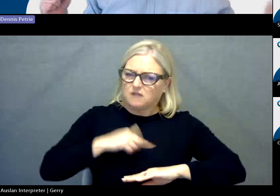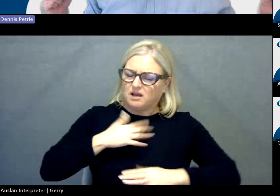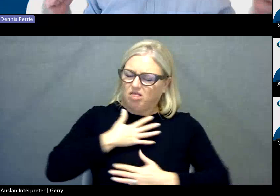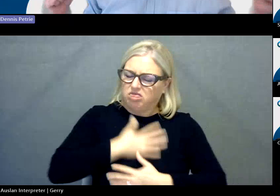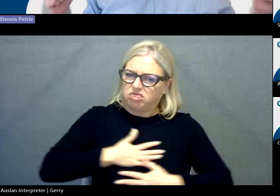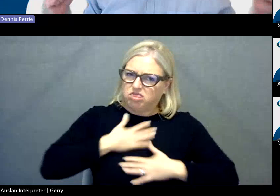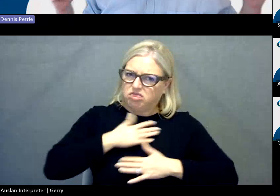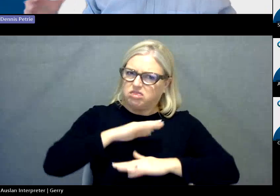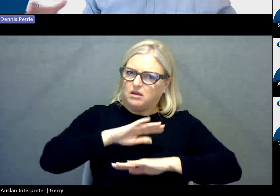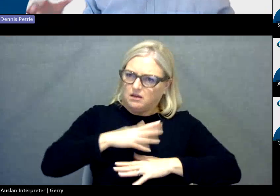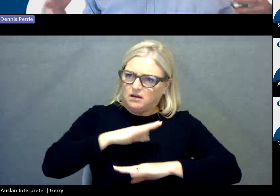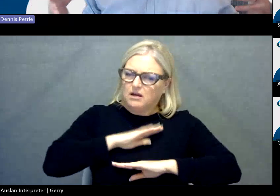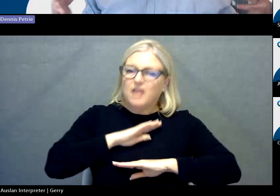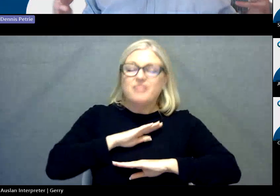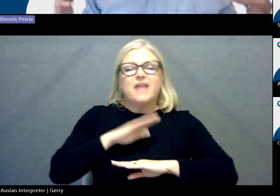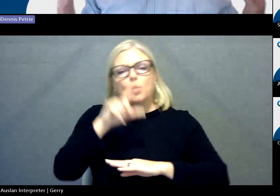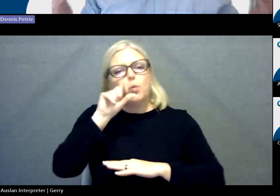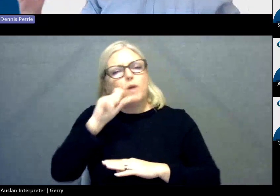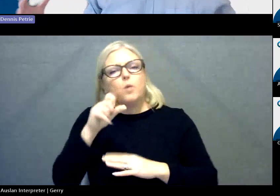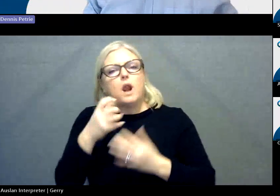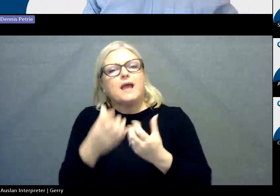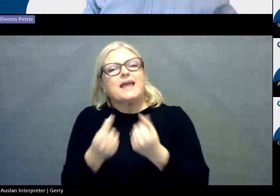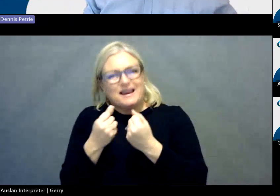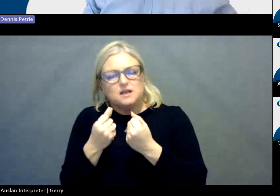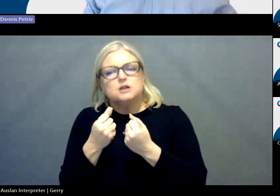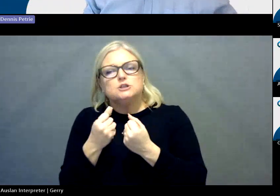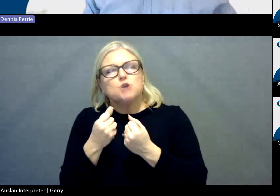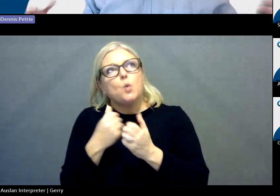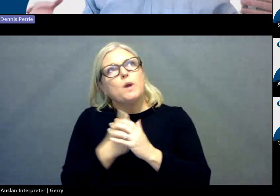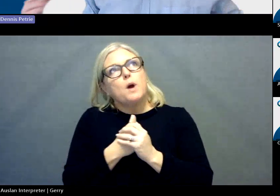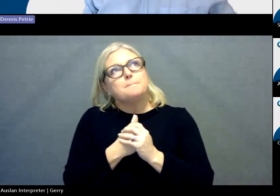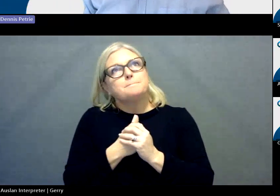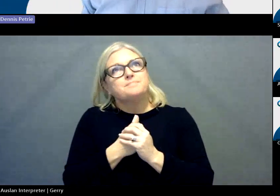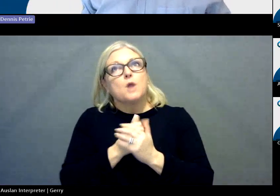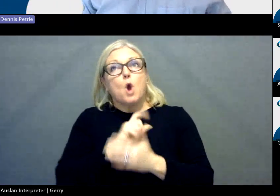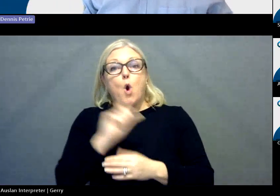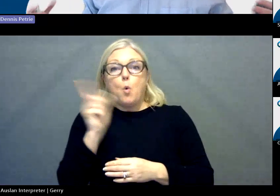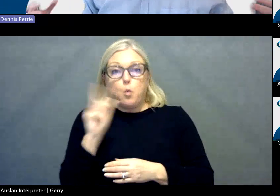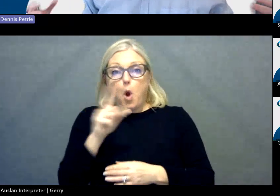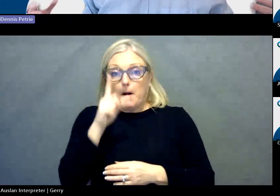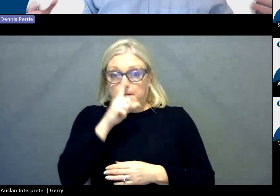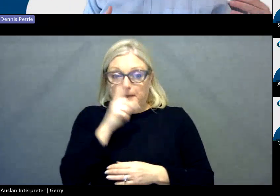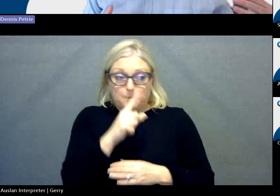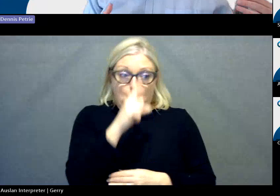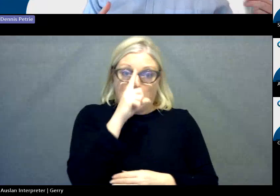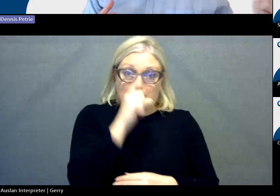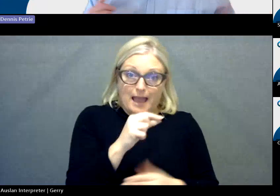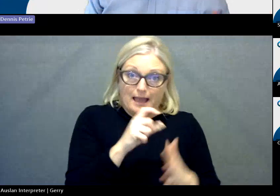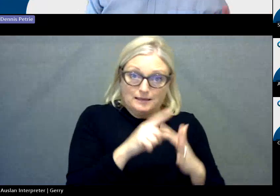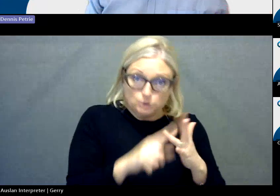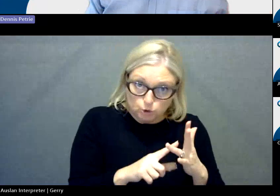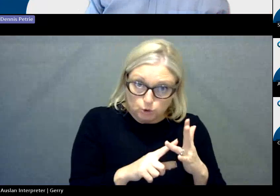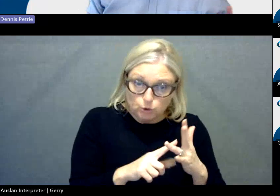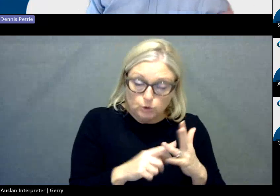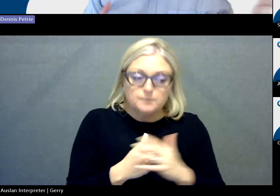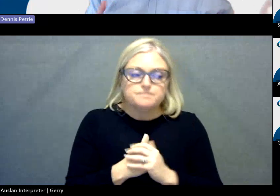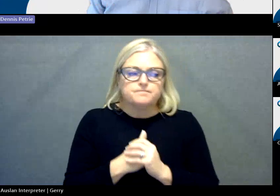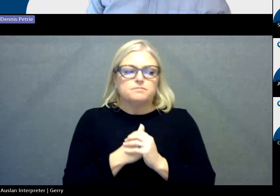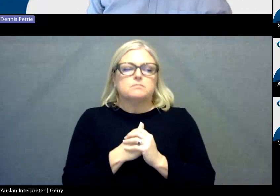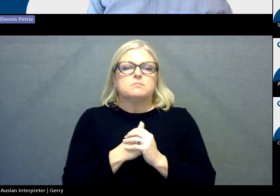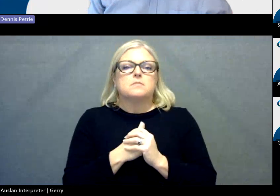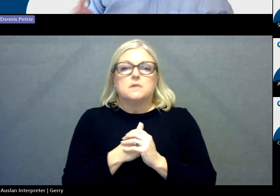on what you can do and what you're satisfied with in terms of those positive aspects, rather than focusing on